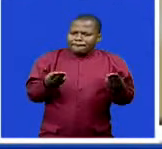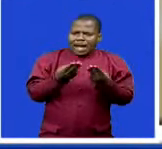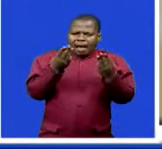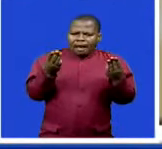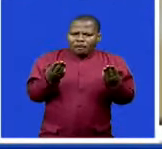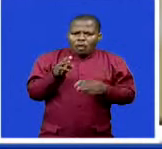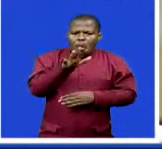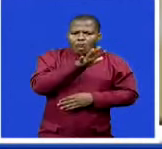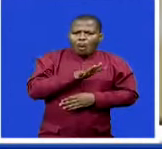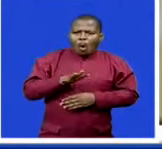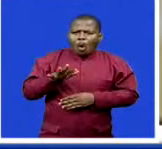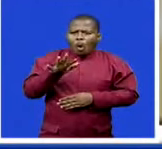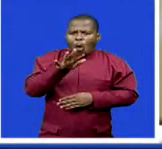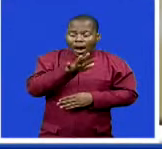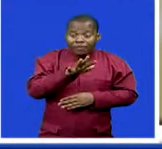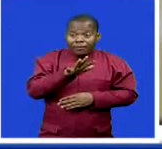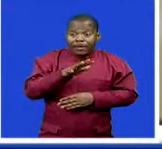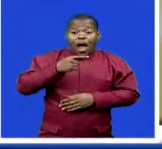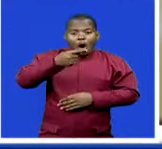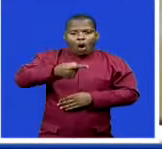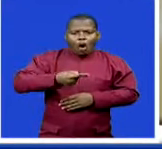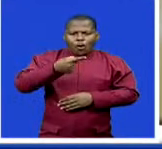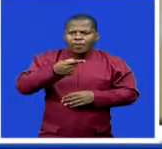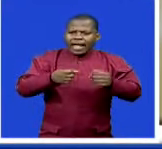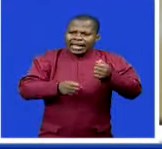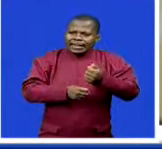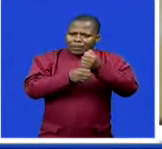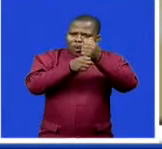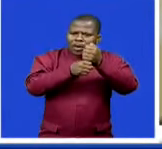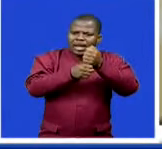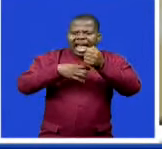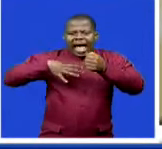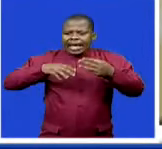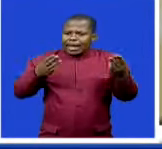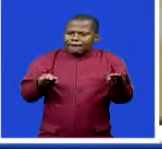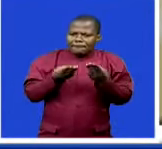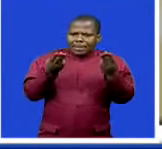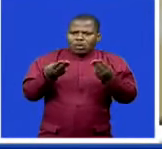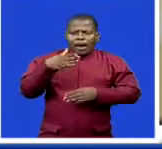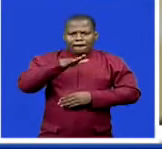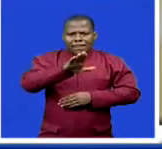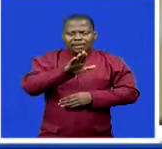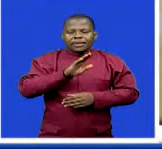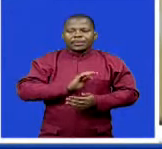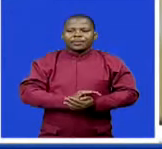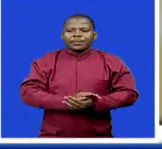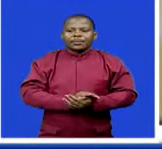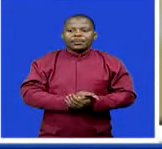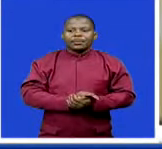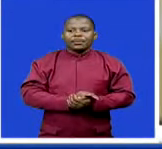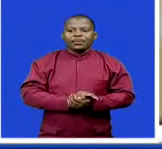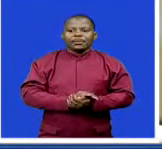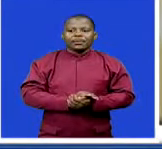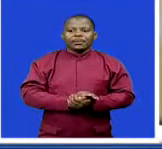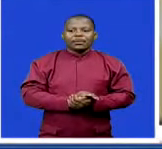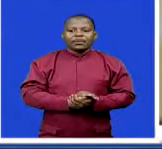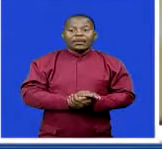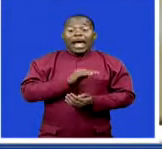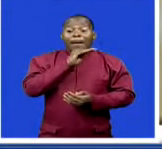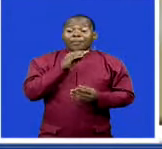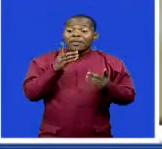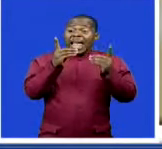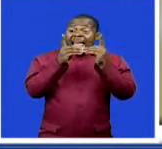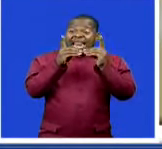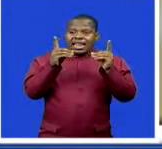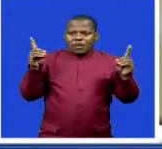Ikhuluma ngokuthi enjoya isupport yebantu. It speaks of enjoyment of the support of the masses.